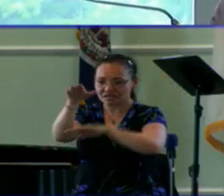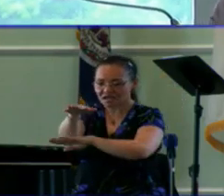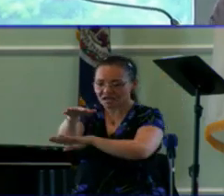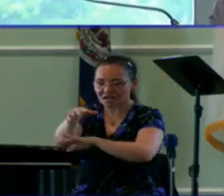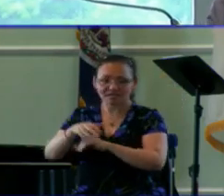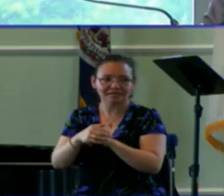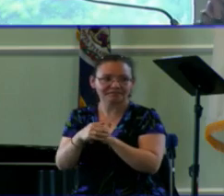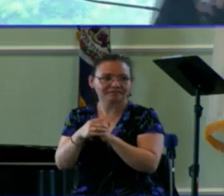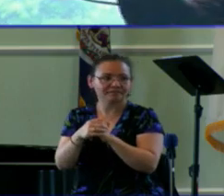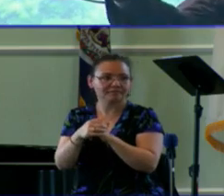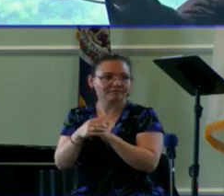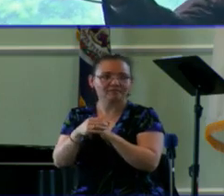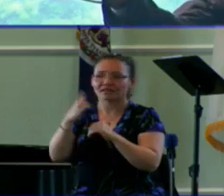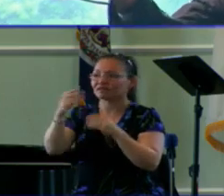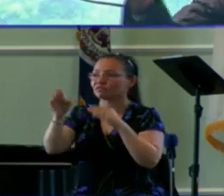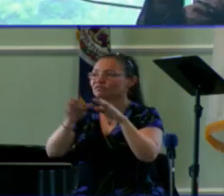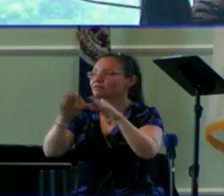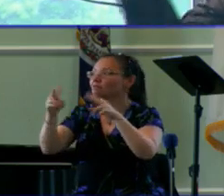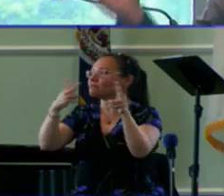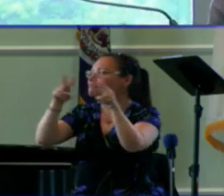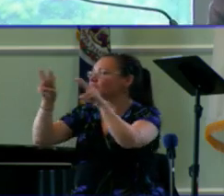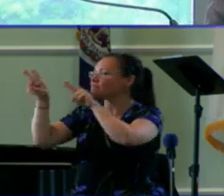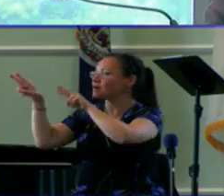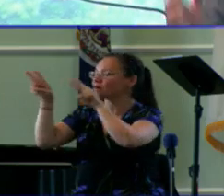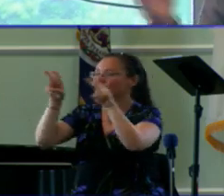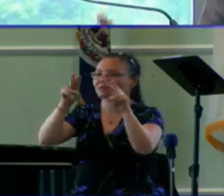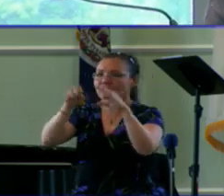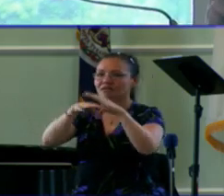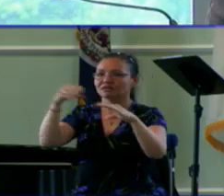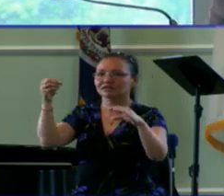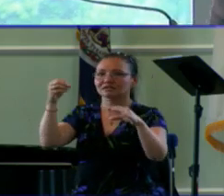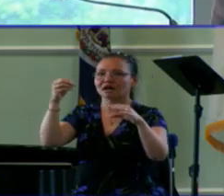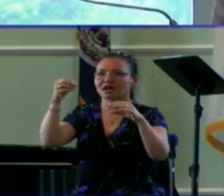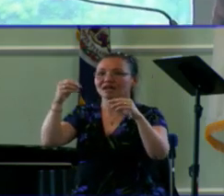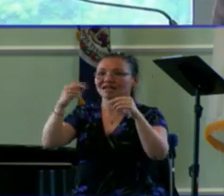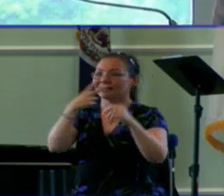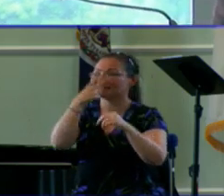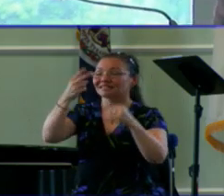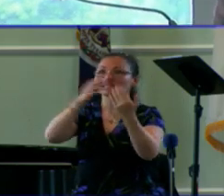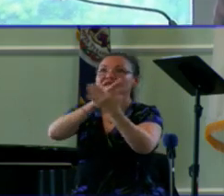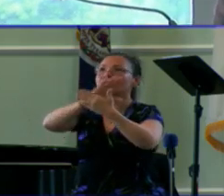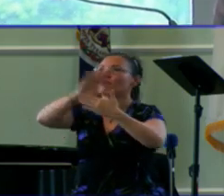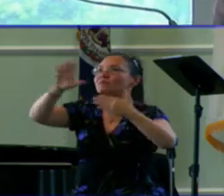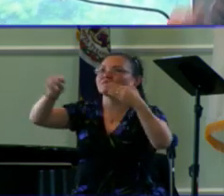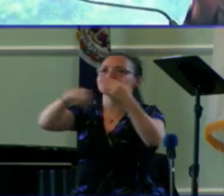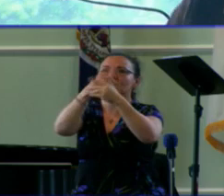and you could just walk into the backyard and look up at the sky and see everything.